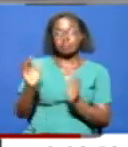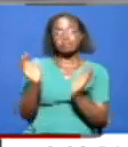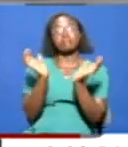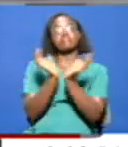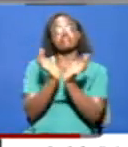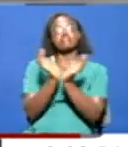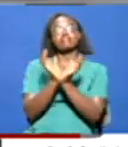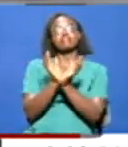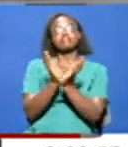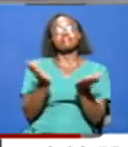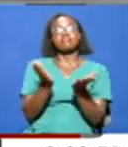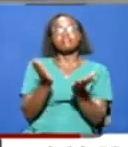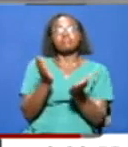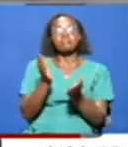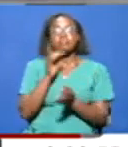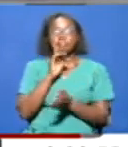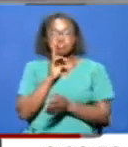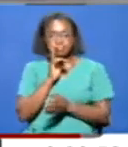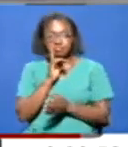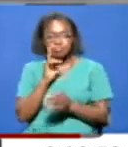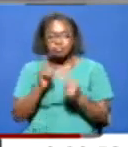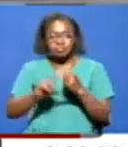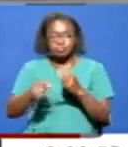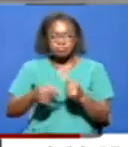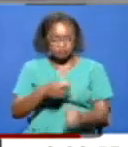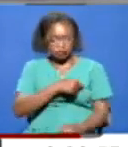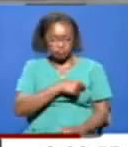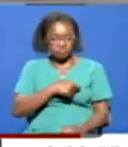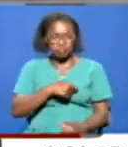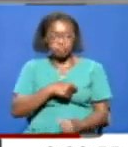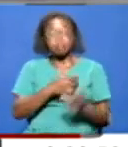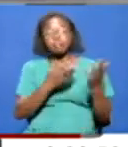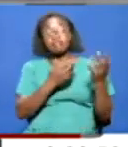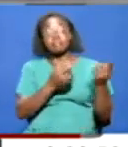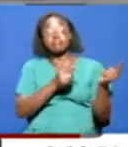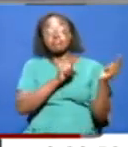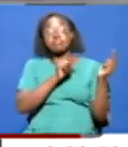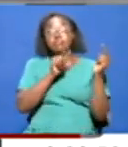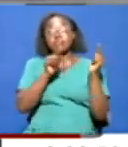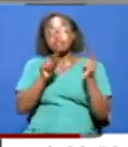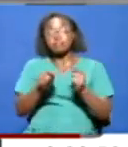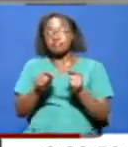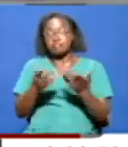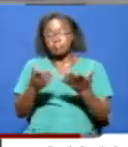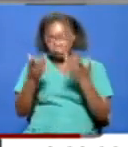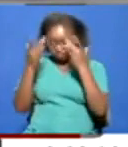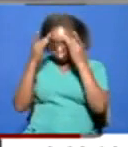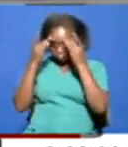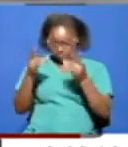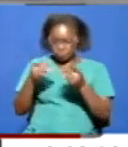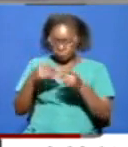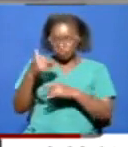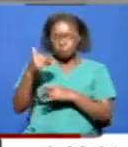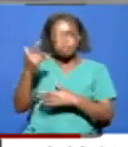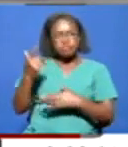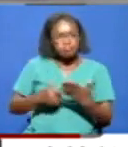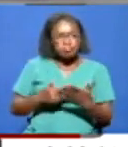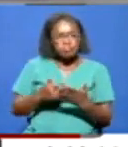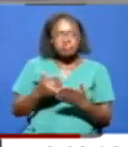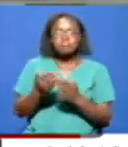delegates are expected at the annual meeting, which will also be used to decide the party's way forward ahead of the 2022